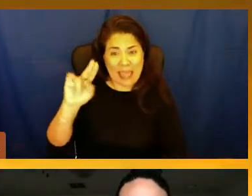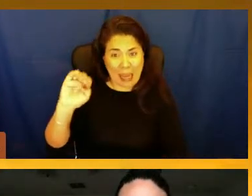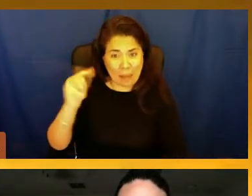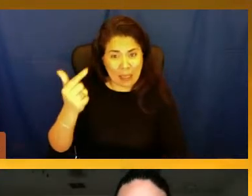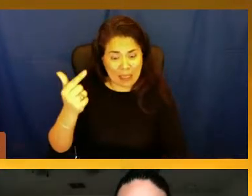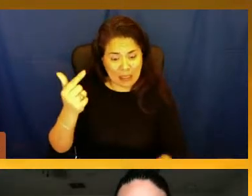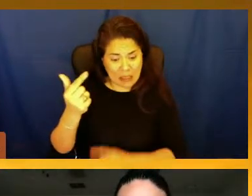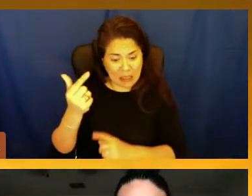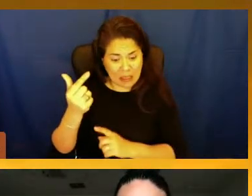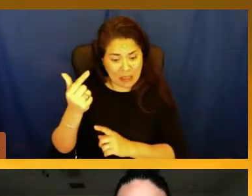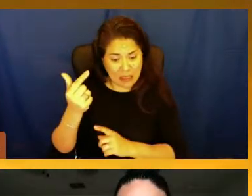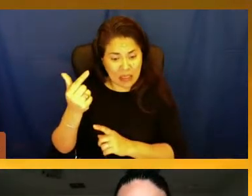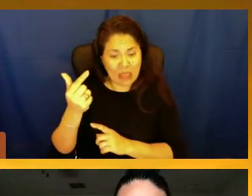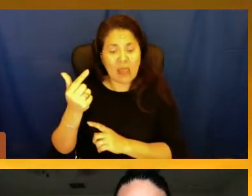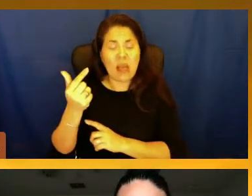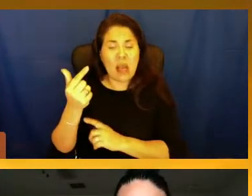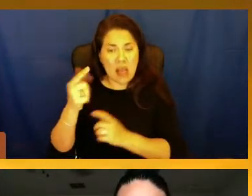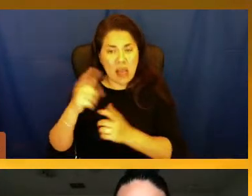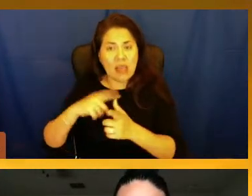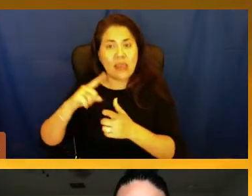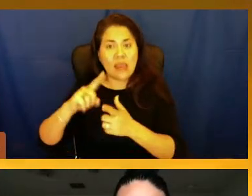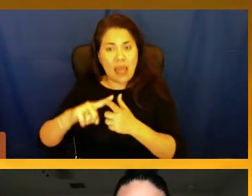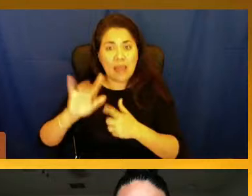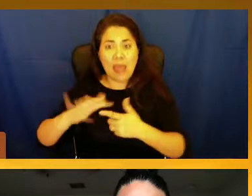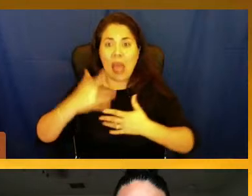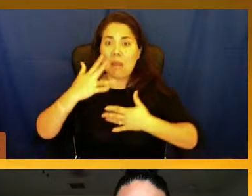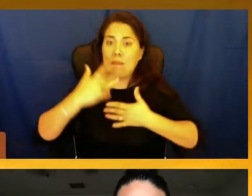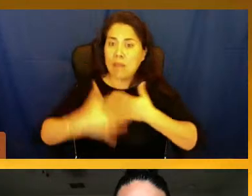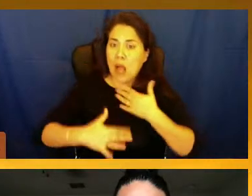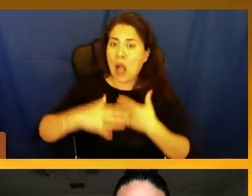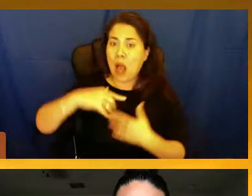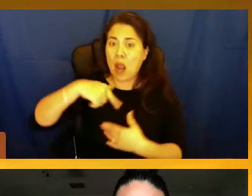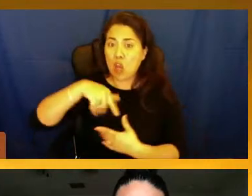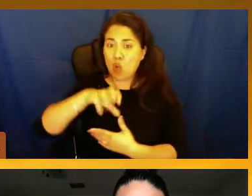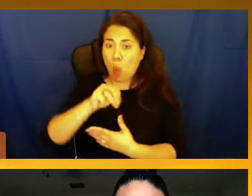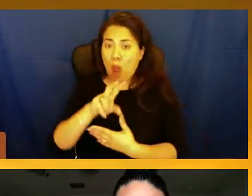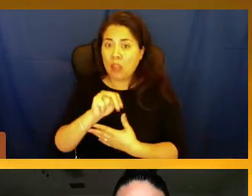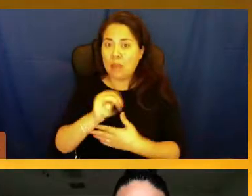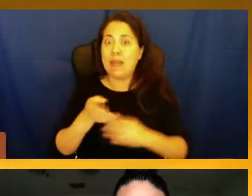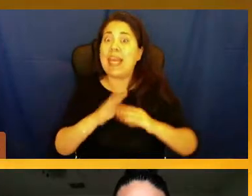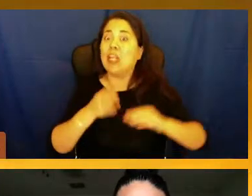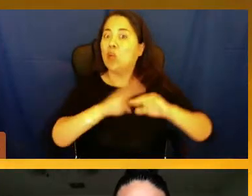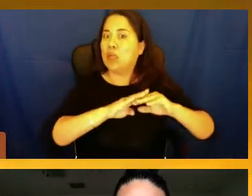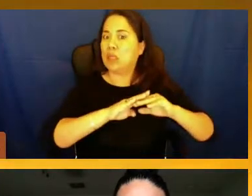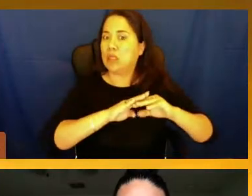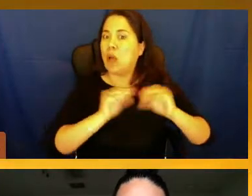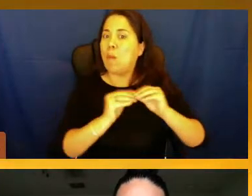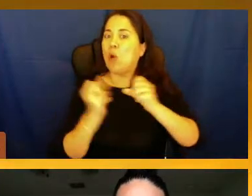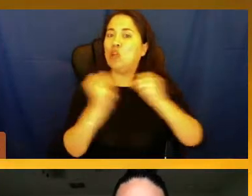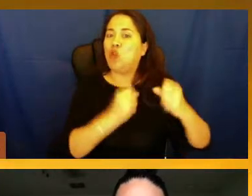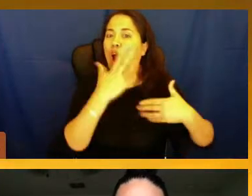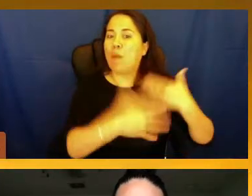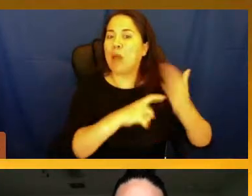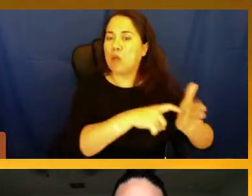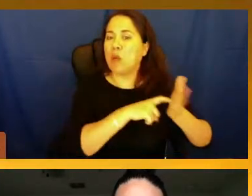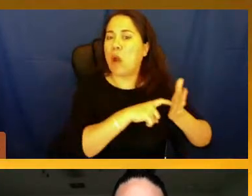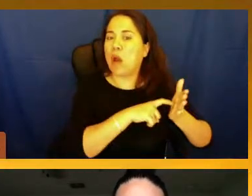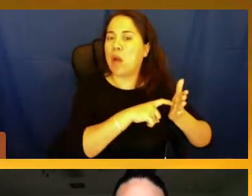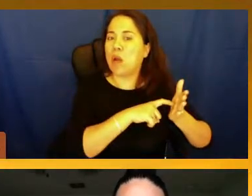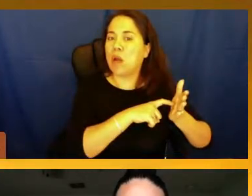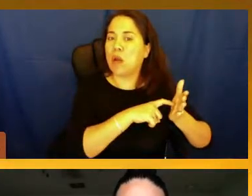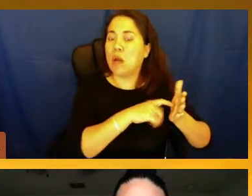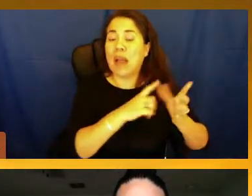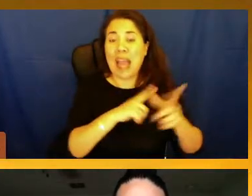then the blood quantum increases. With communities that don't